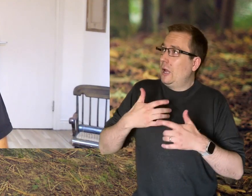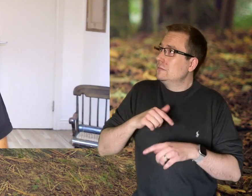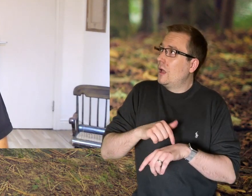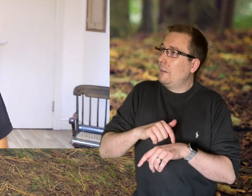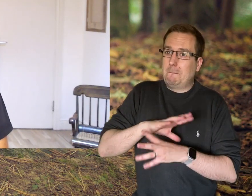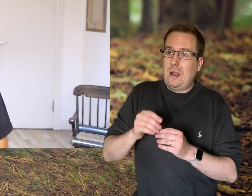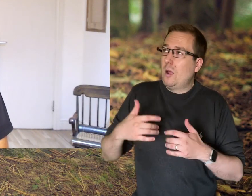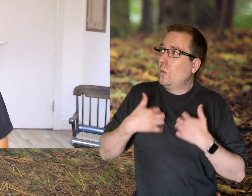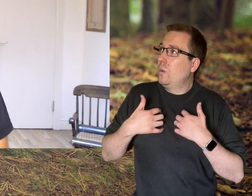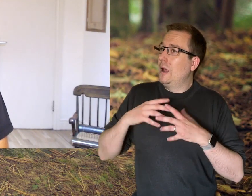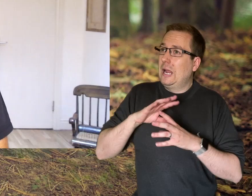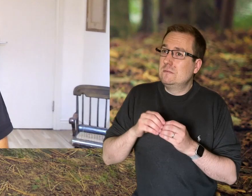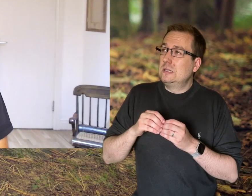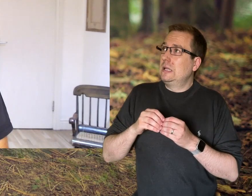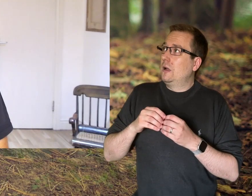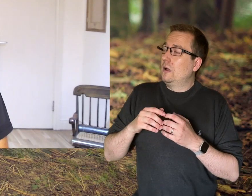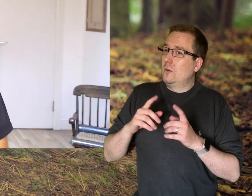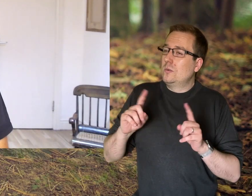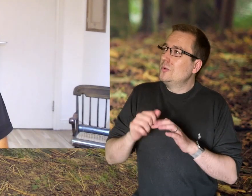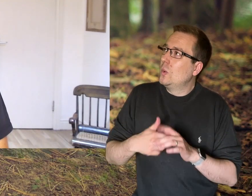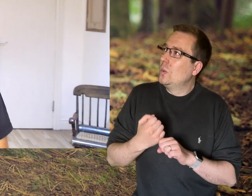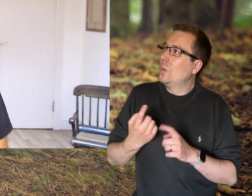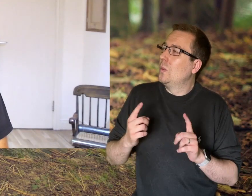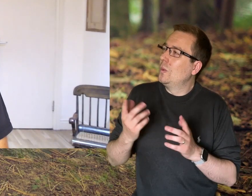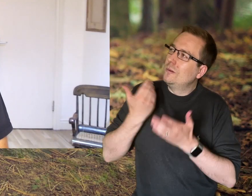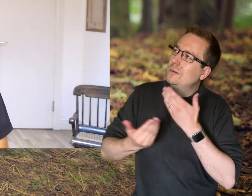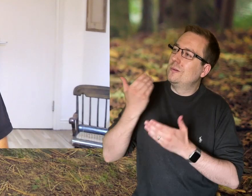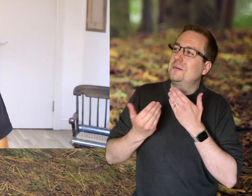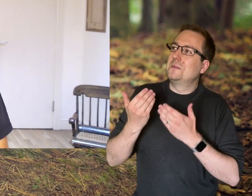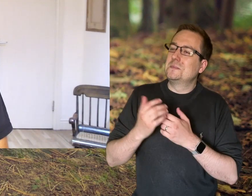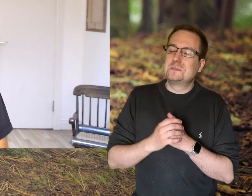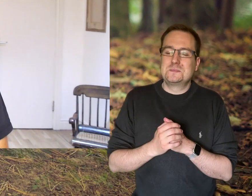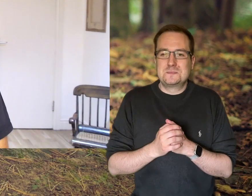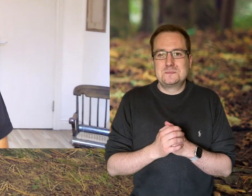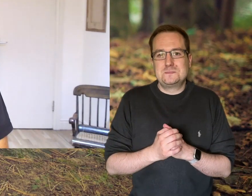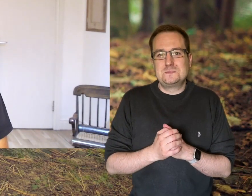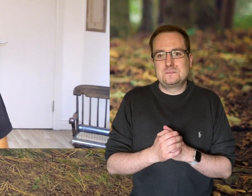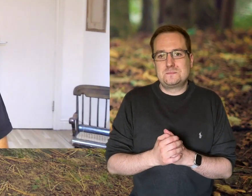energy? Just come, Holy Spirit, would you speak to us?